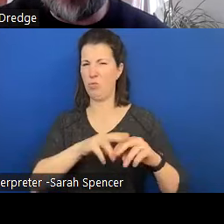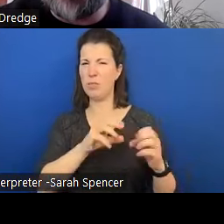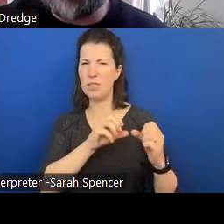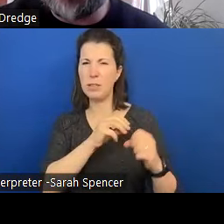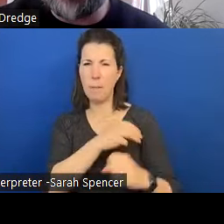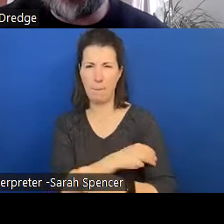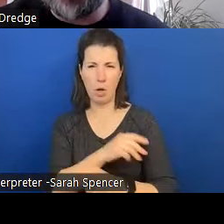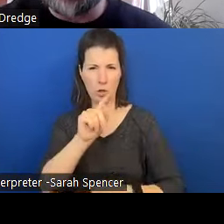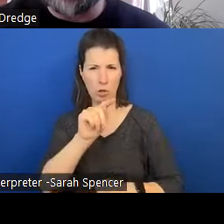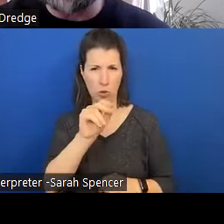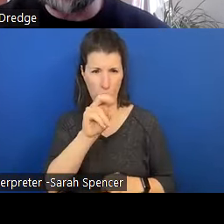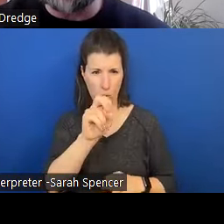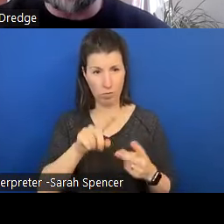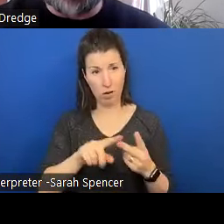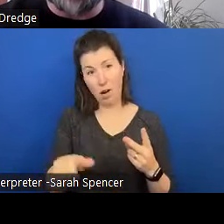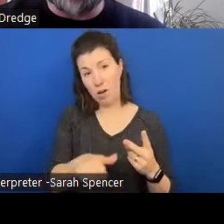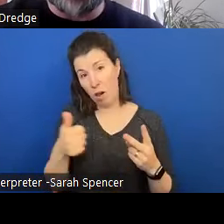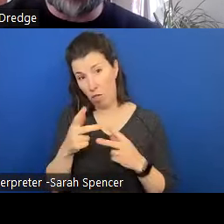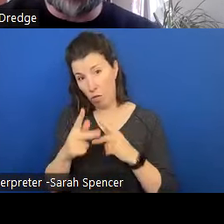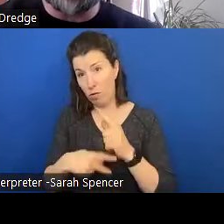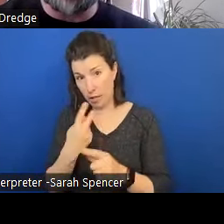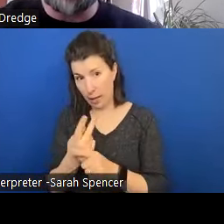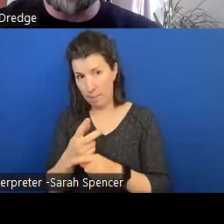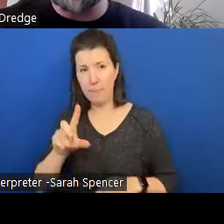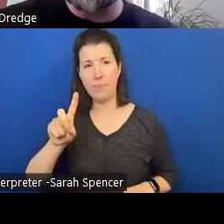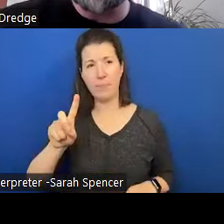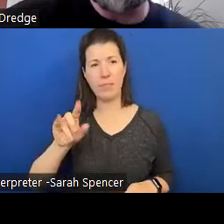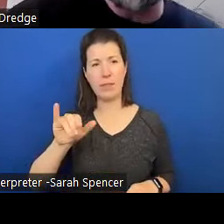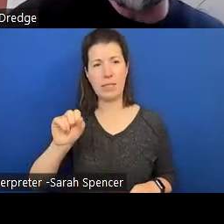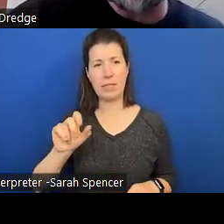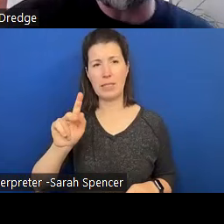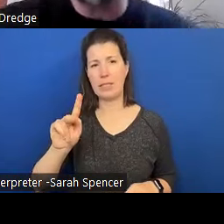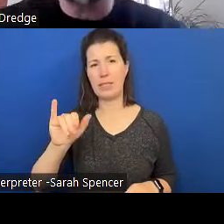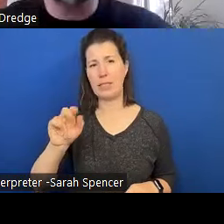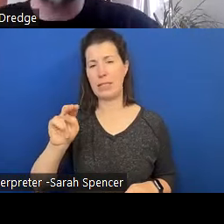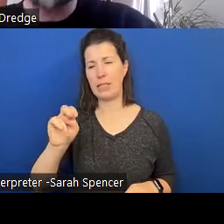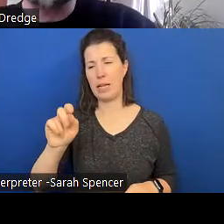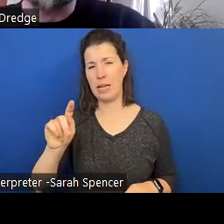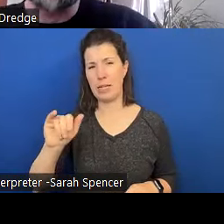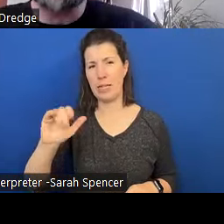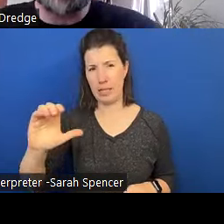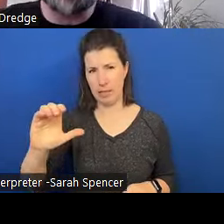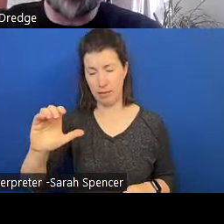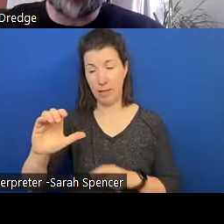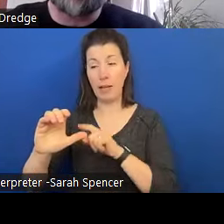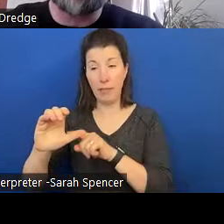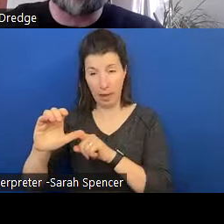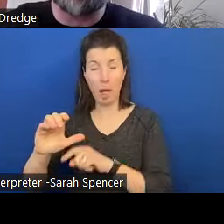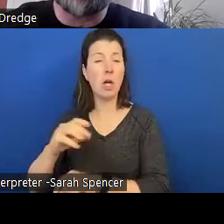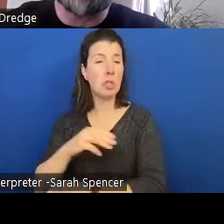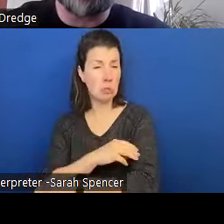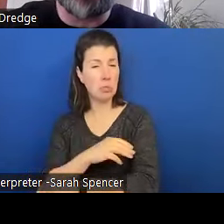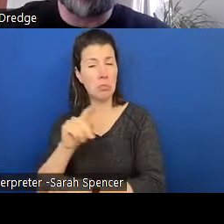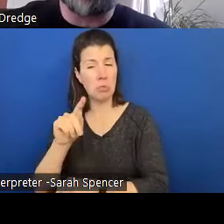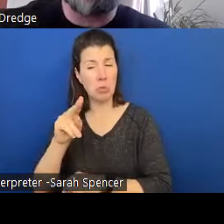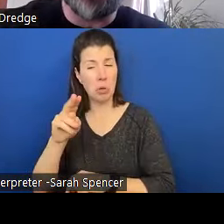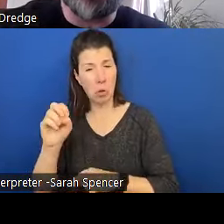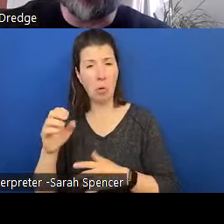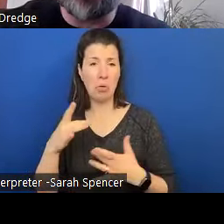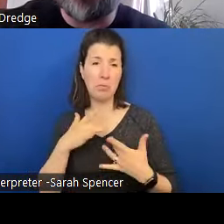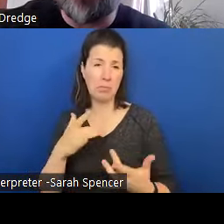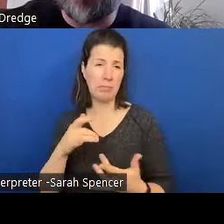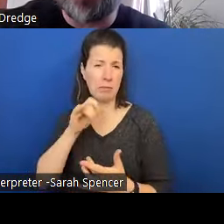Another type of cerebral palsy is dyskinetic. And so in these cases, tone is usually abnormal as well, but they have